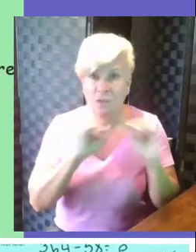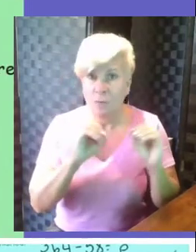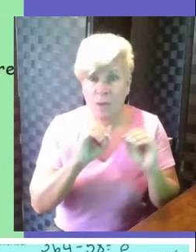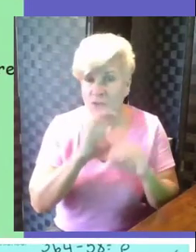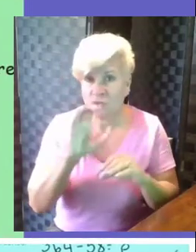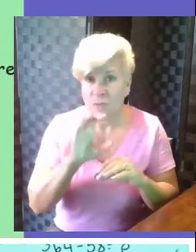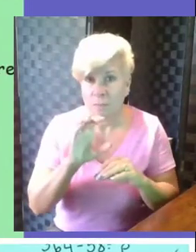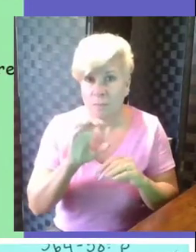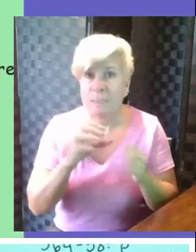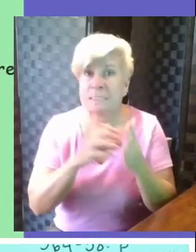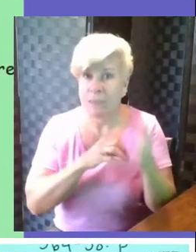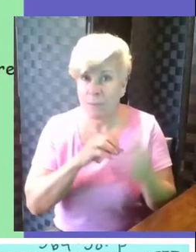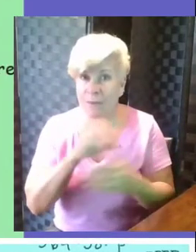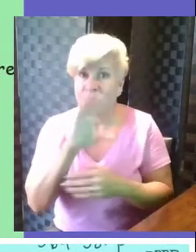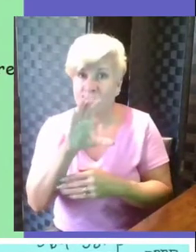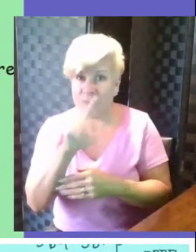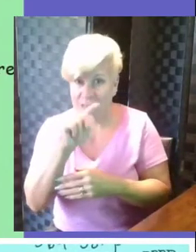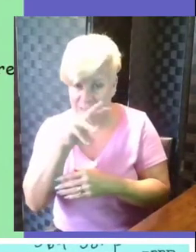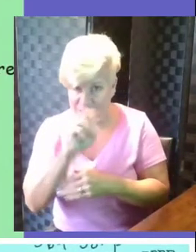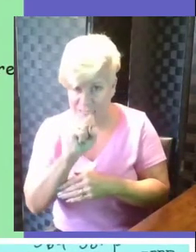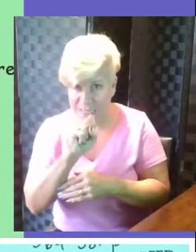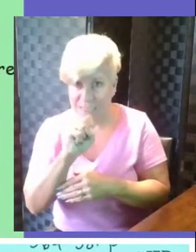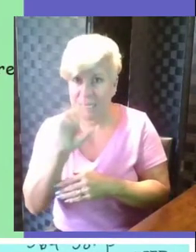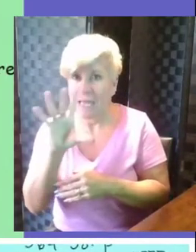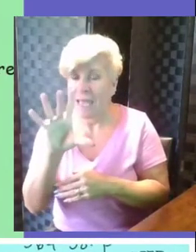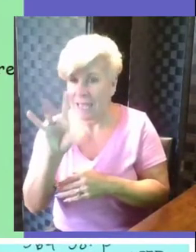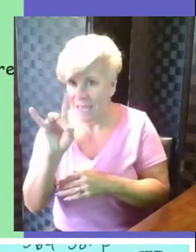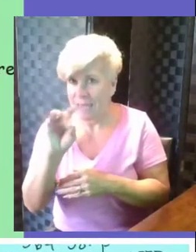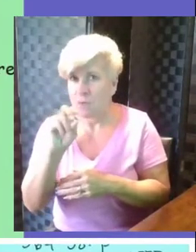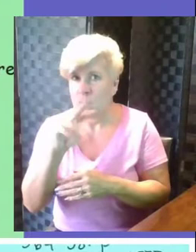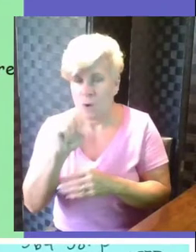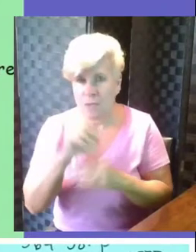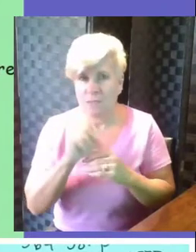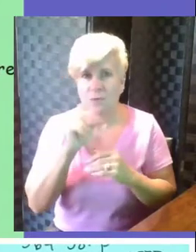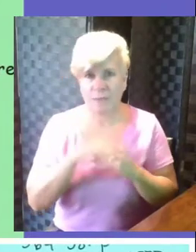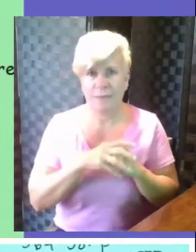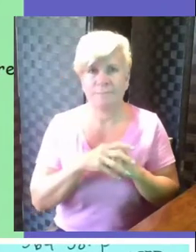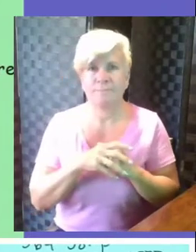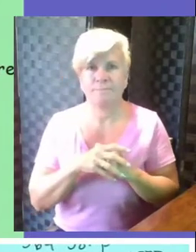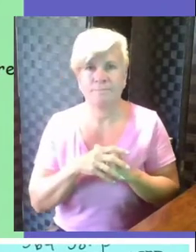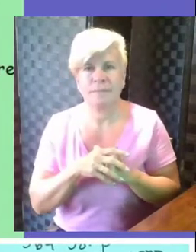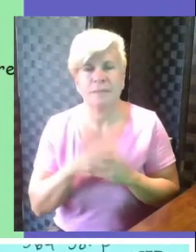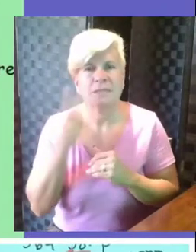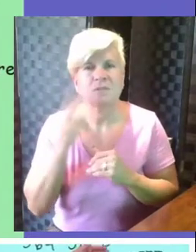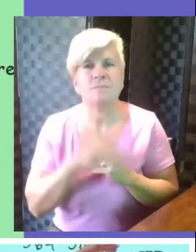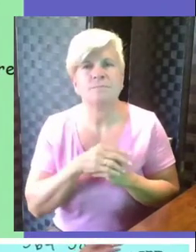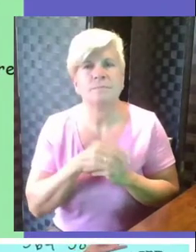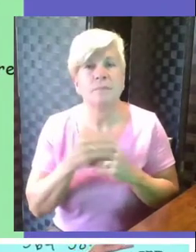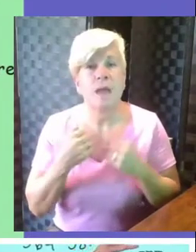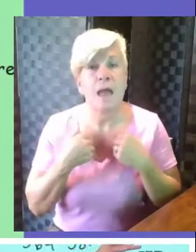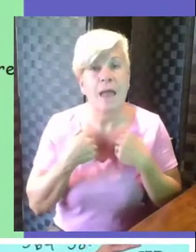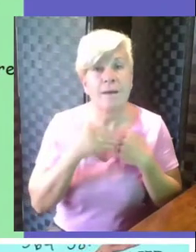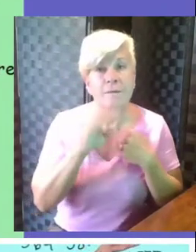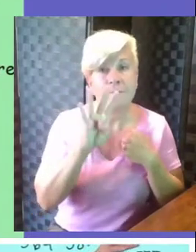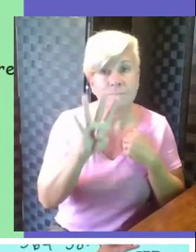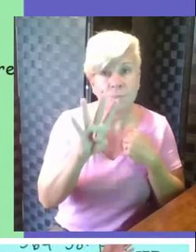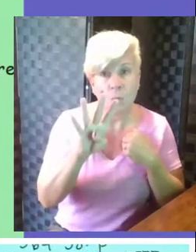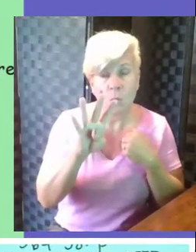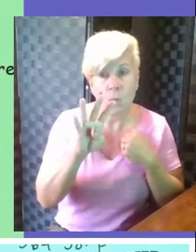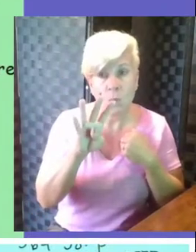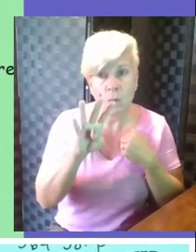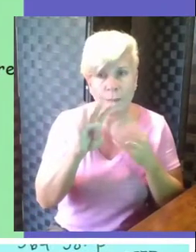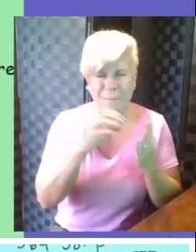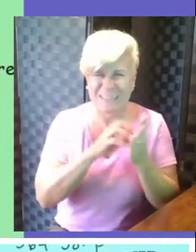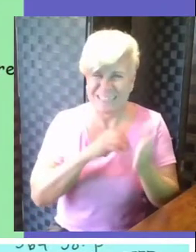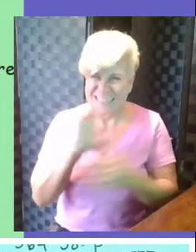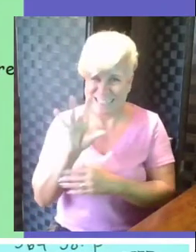hundreds, but I am going to take away 58. Okay, so let's take a look. I have 4, but I have to